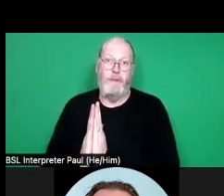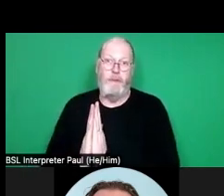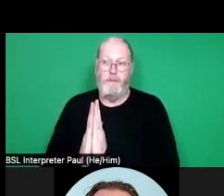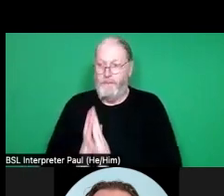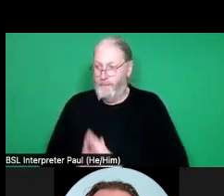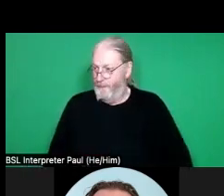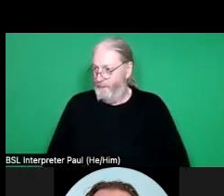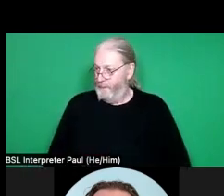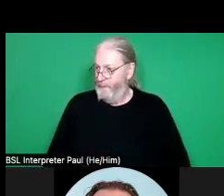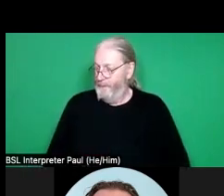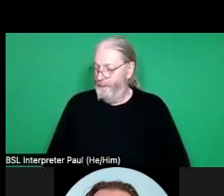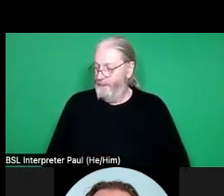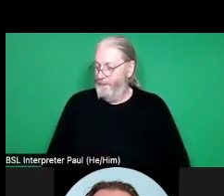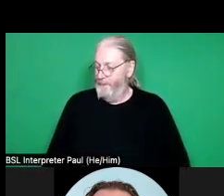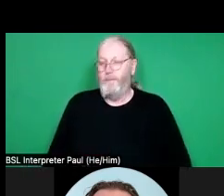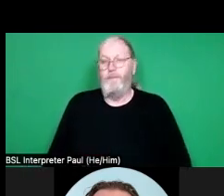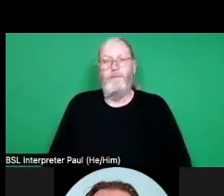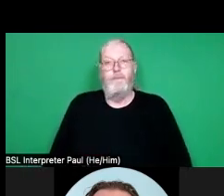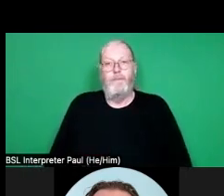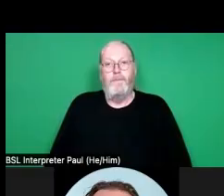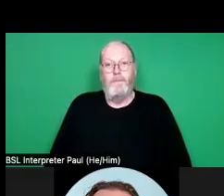talking about a narrative